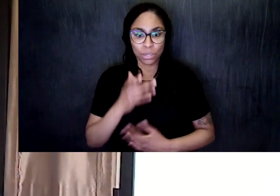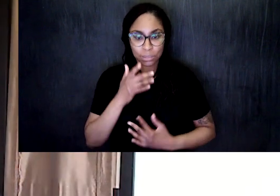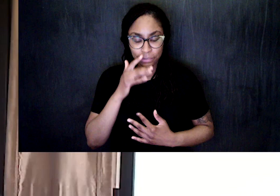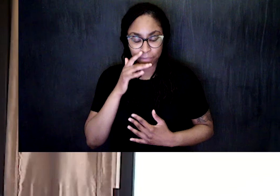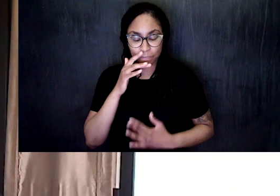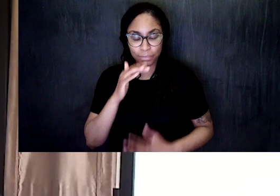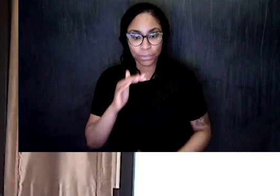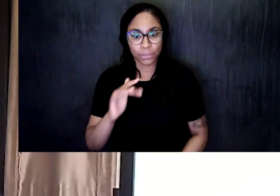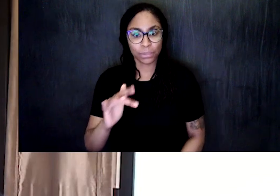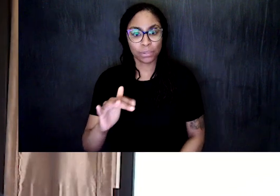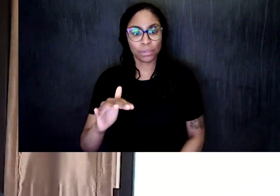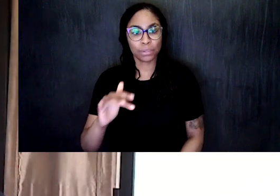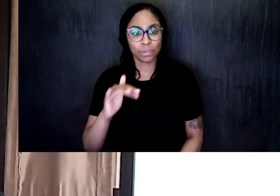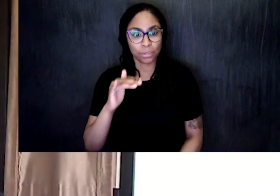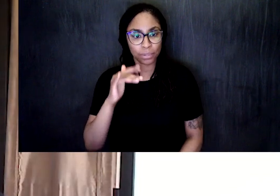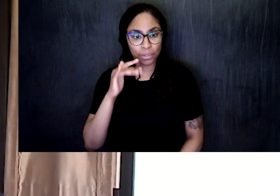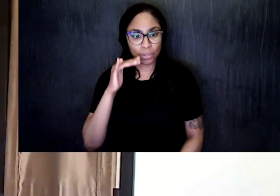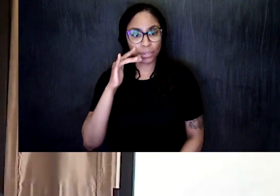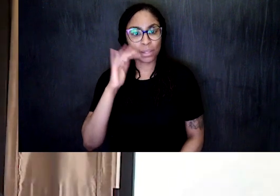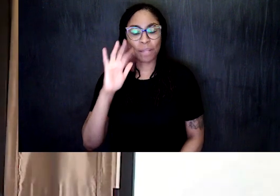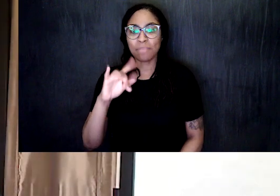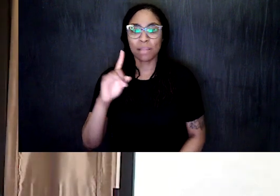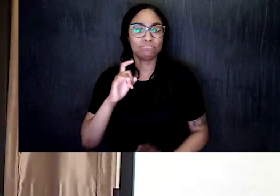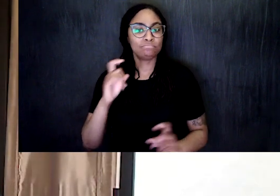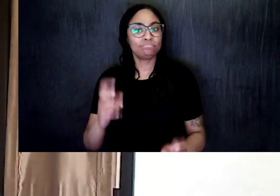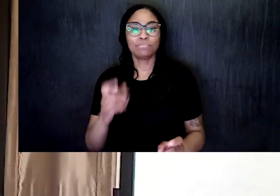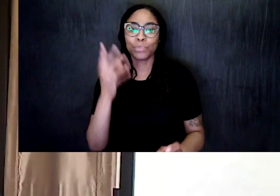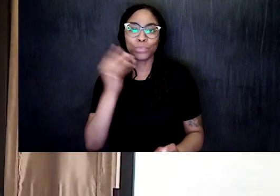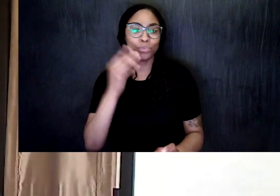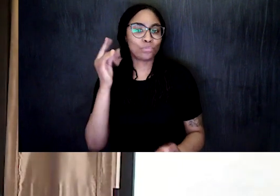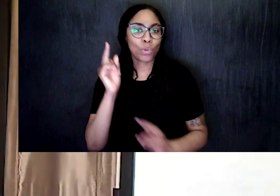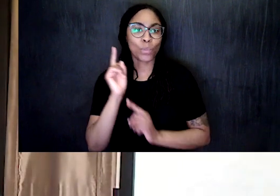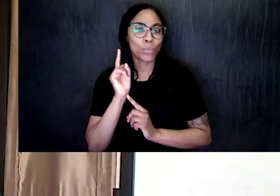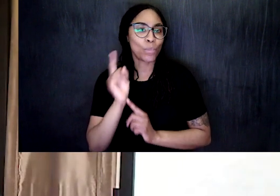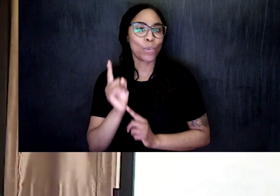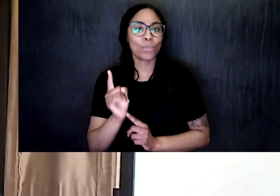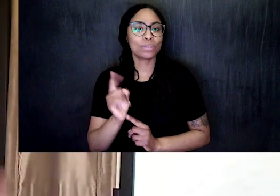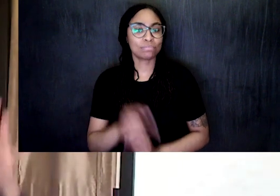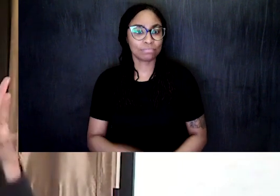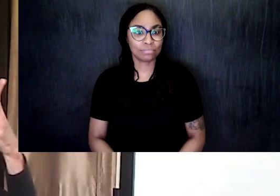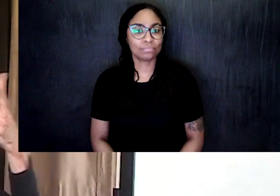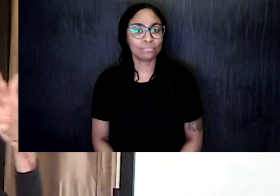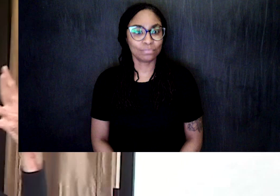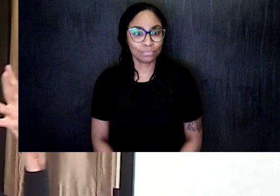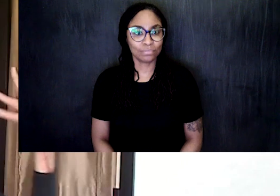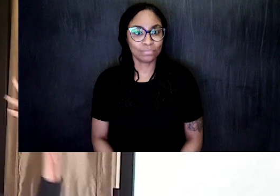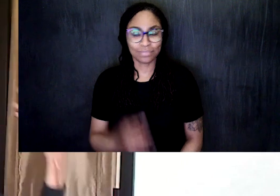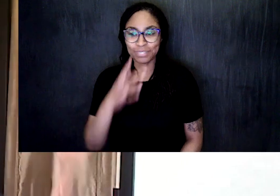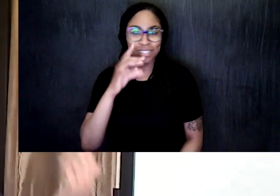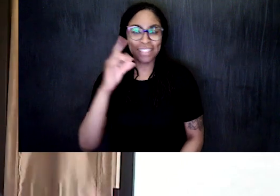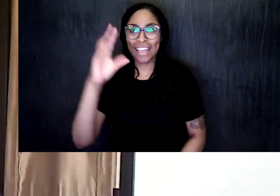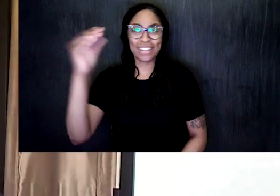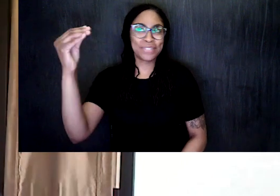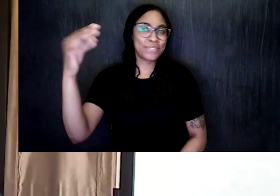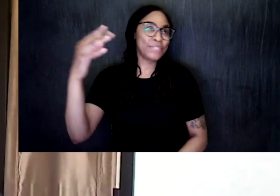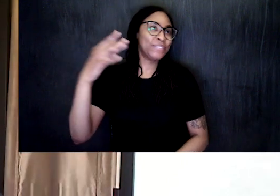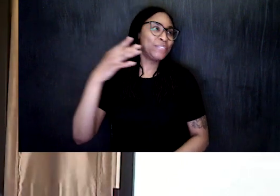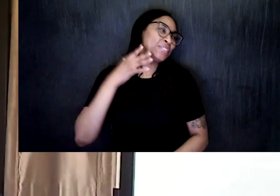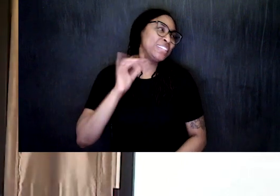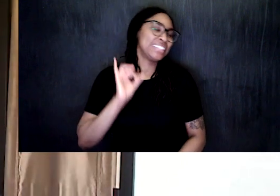breath. Back to the gift of this beautiful moment. Oh, the light just kind of came all the way in.